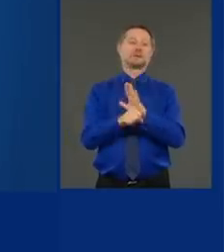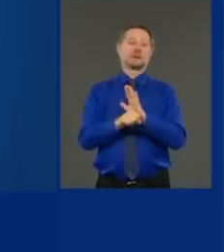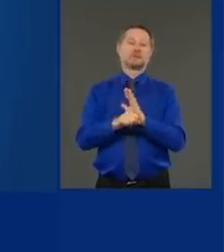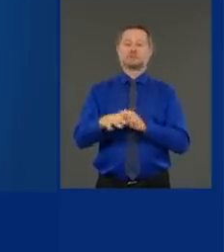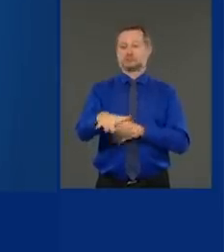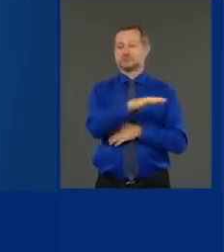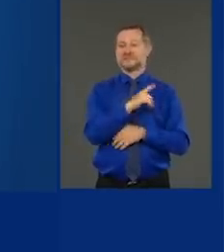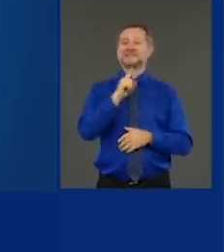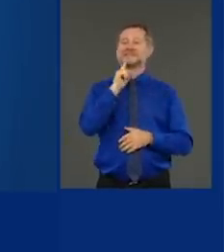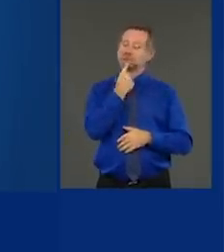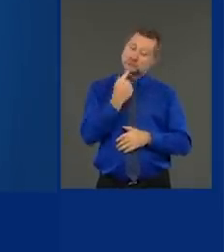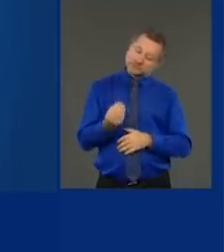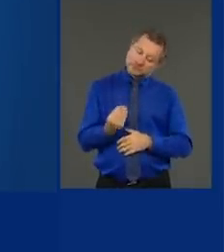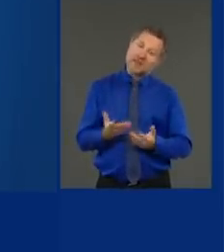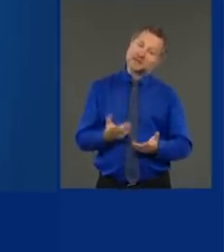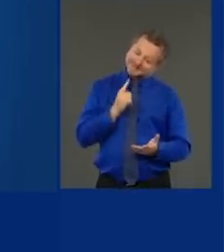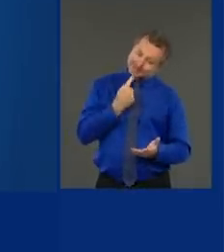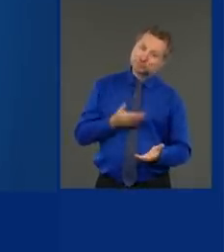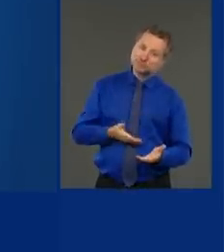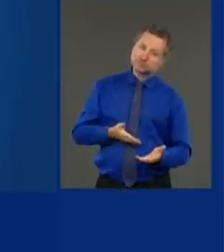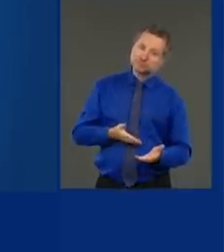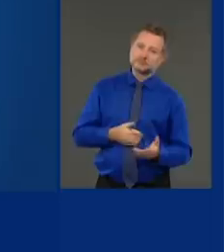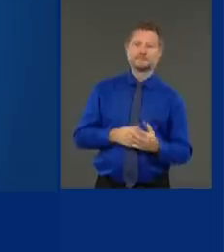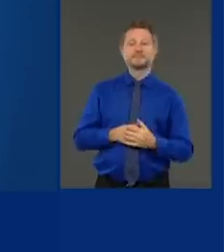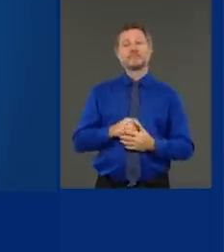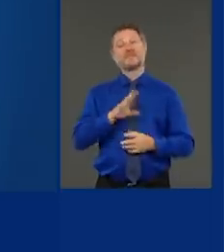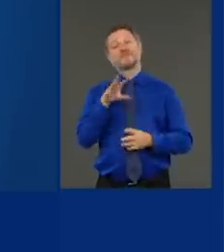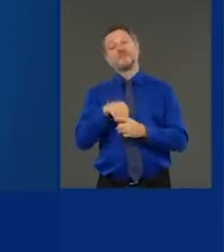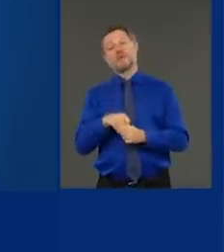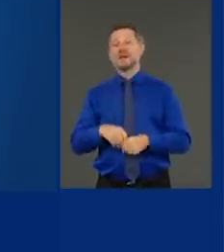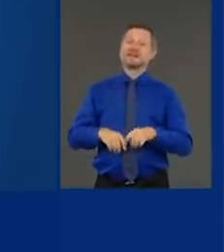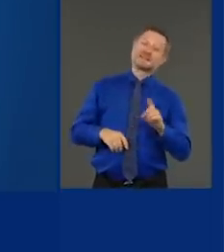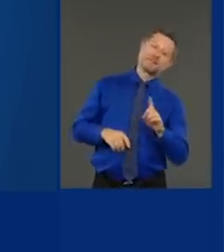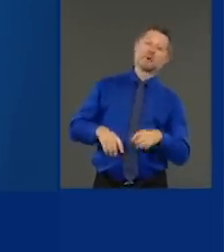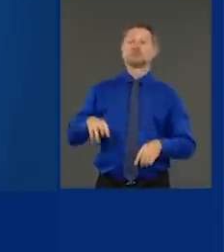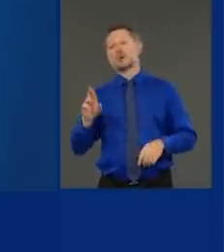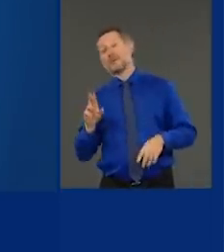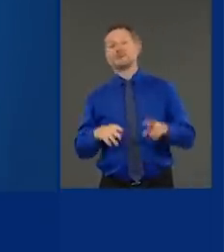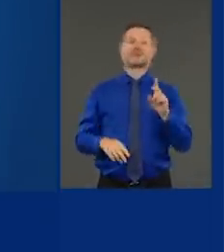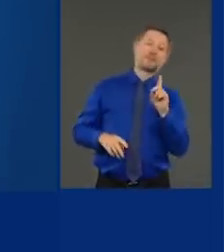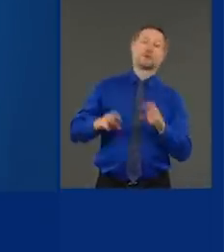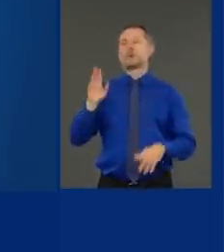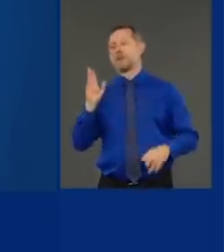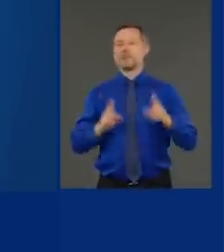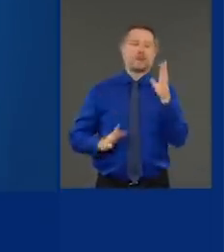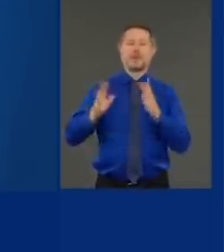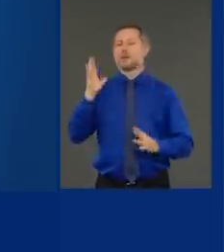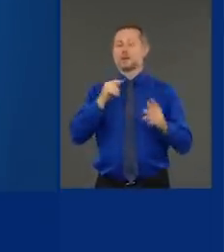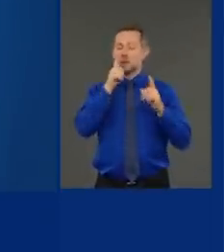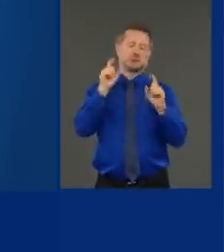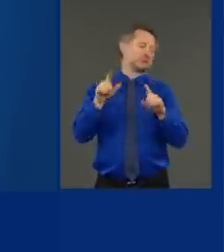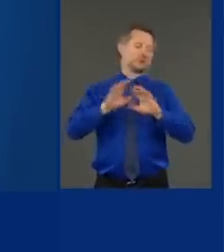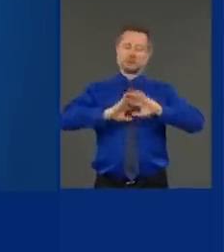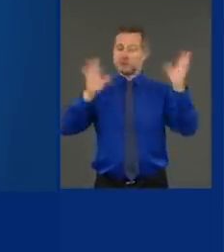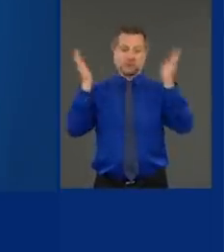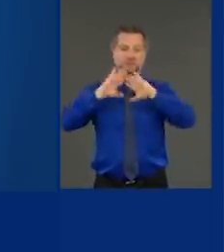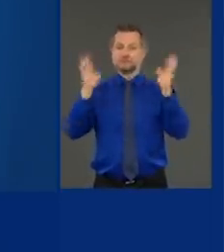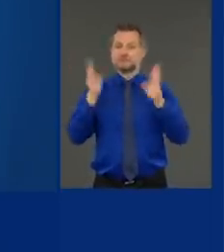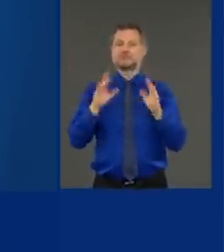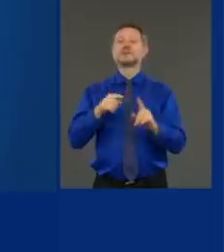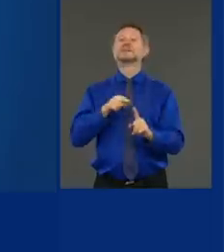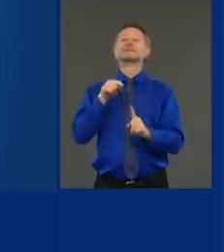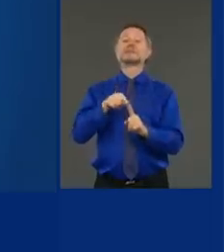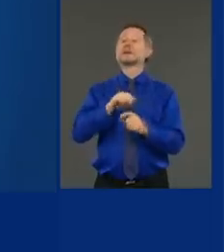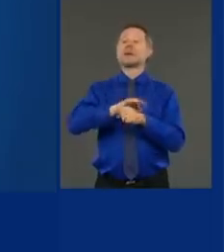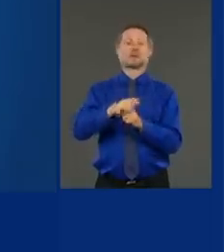serious. It was not a political issue. And it shouldn't have been politicized. This is not a political issue.